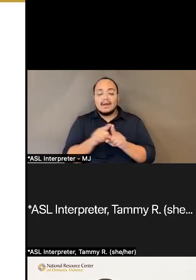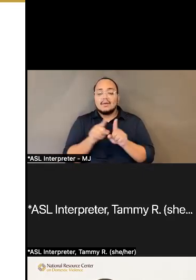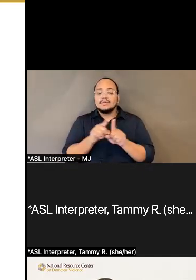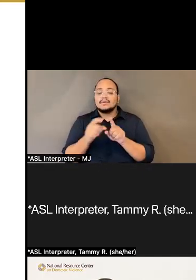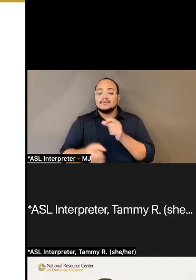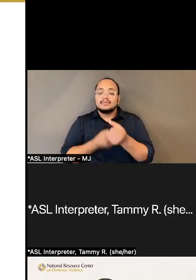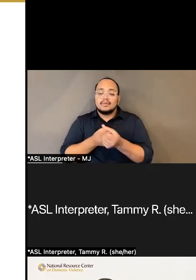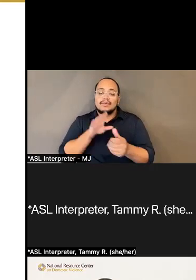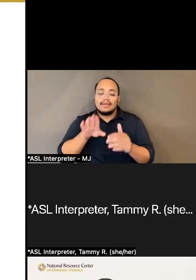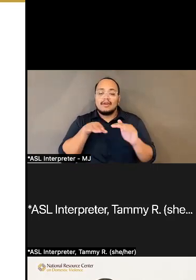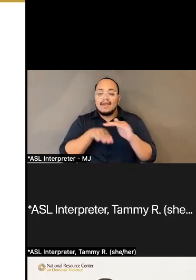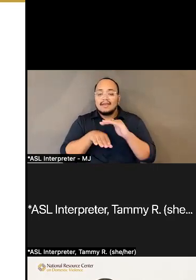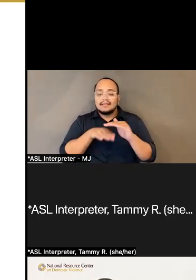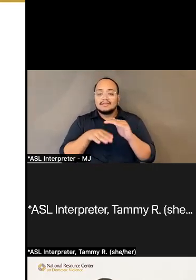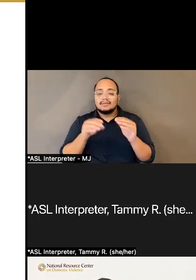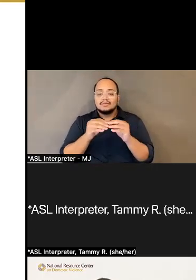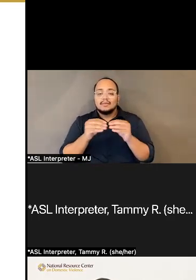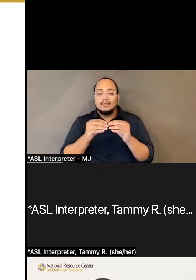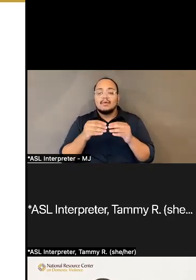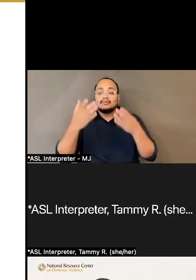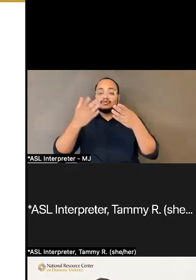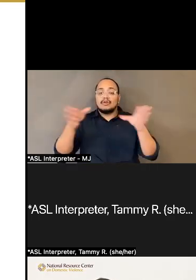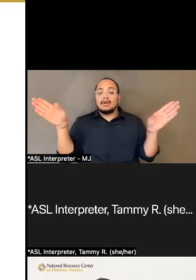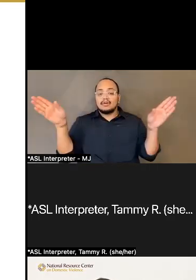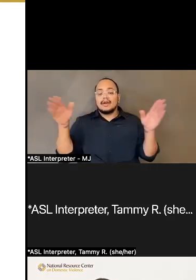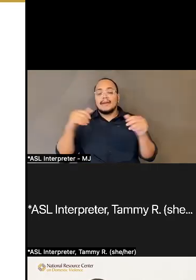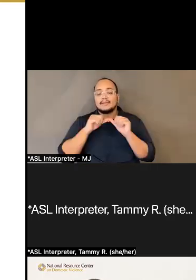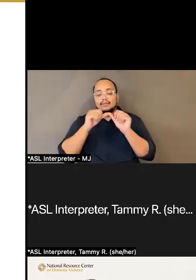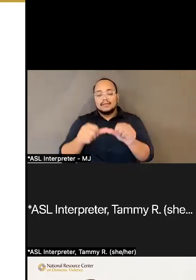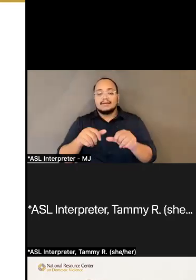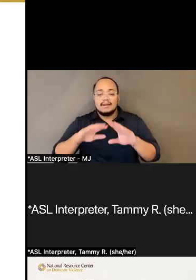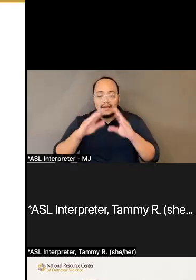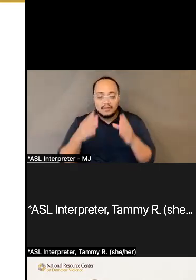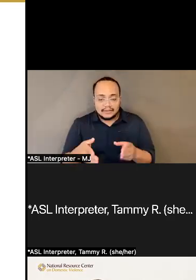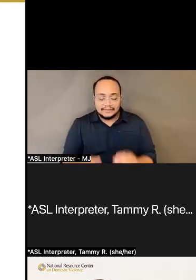access to broader permanent housing options.